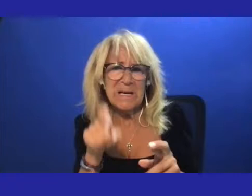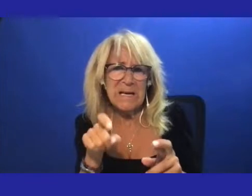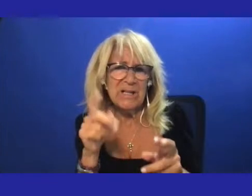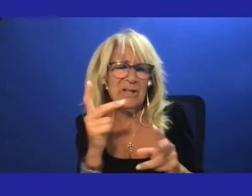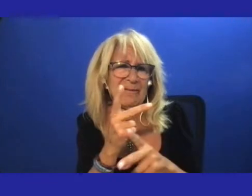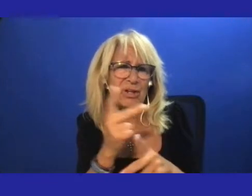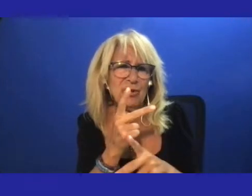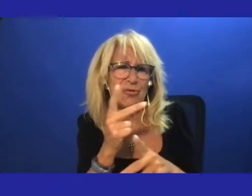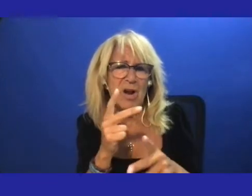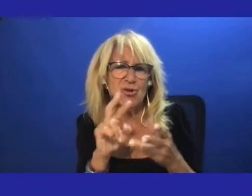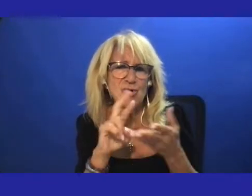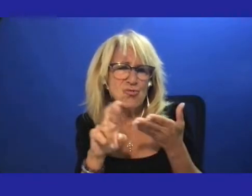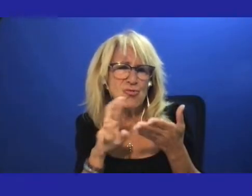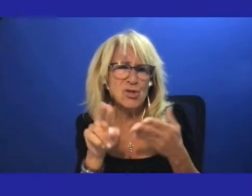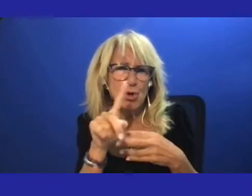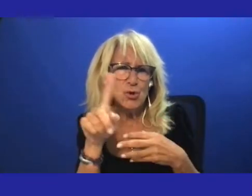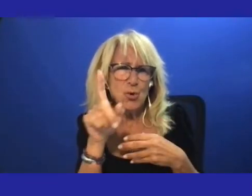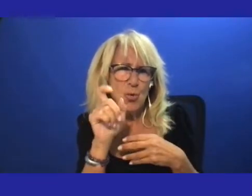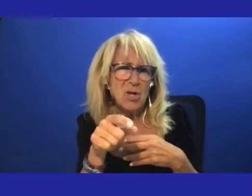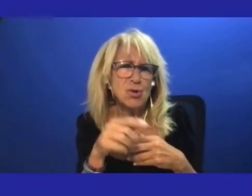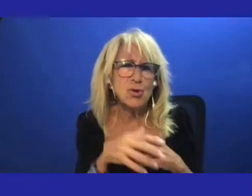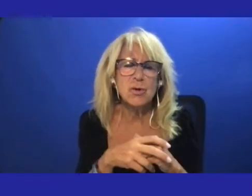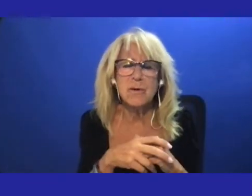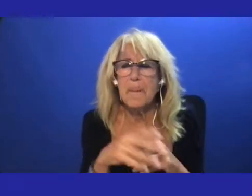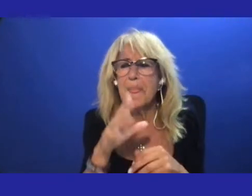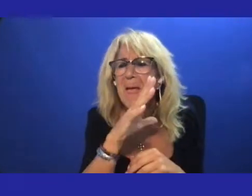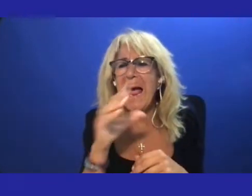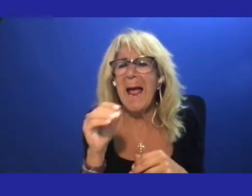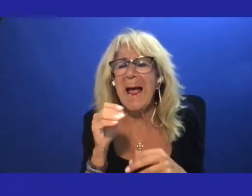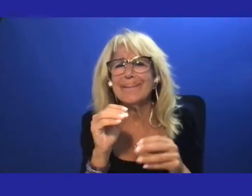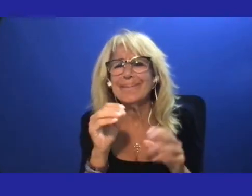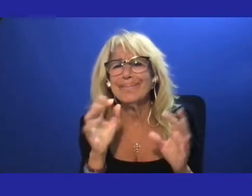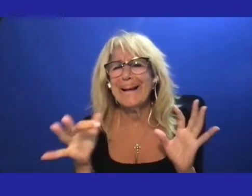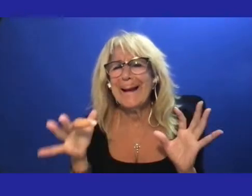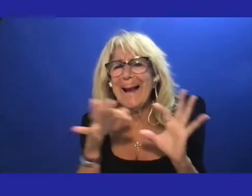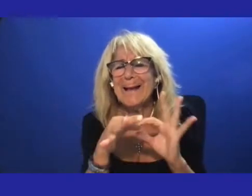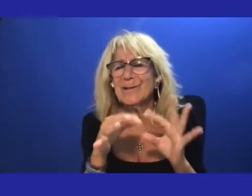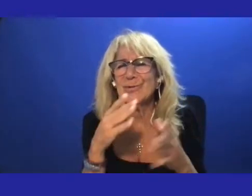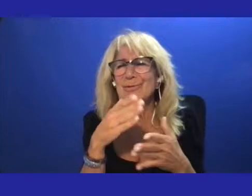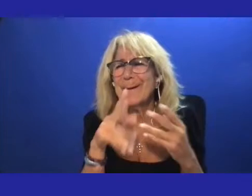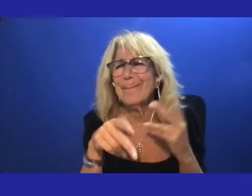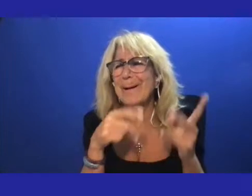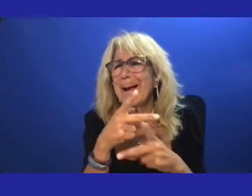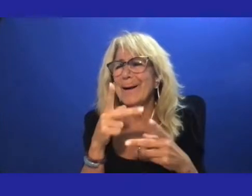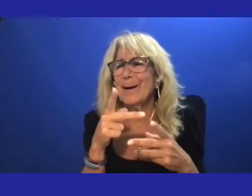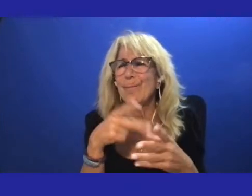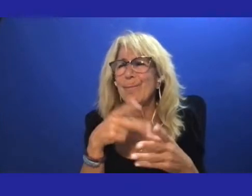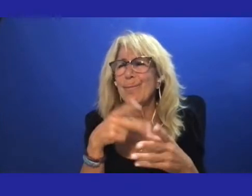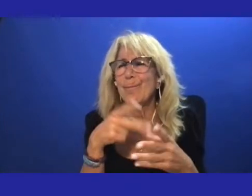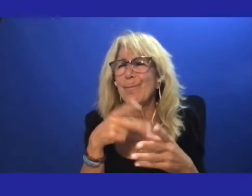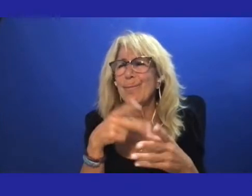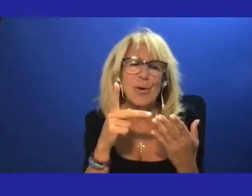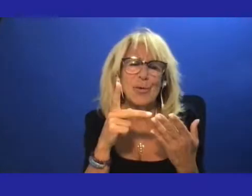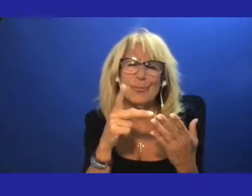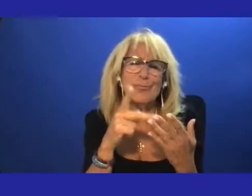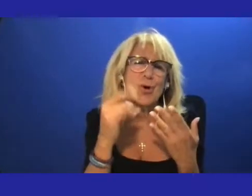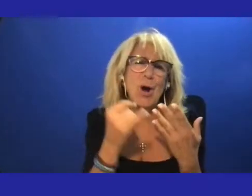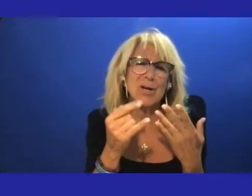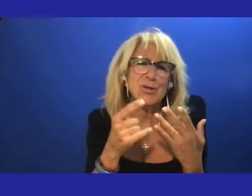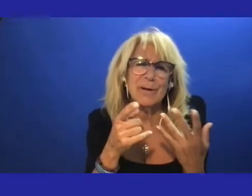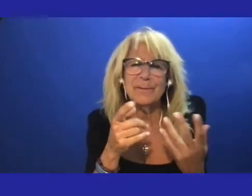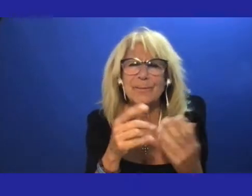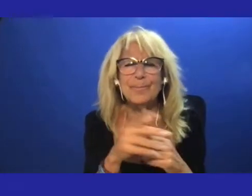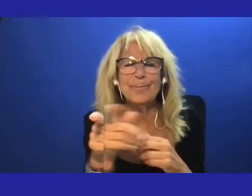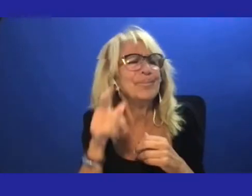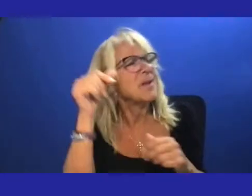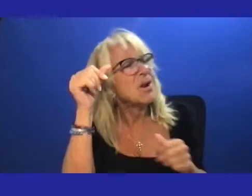research question, so to speak, or tie it to some sort of program or project that we're interested in. Because I don't remember, when I've